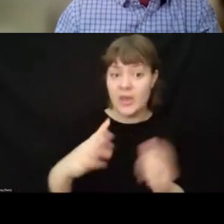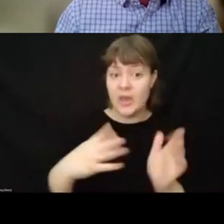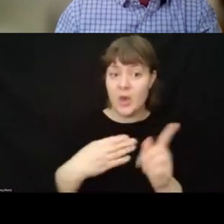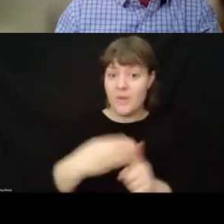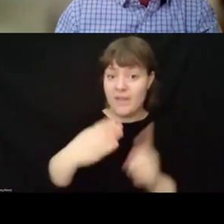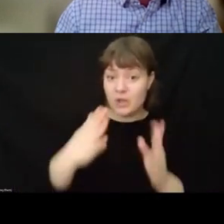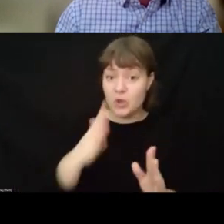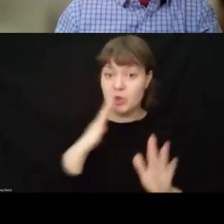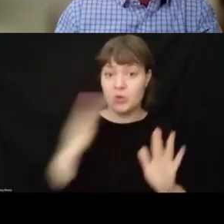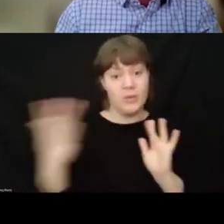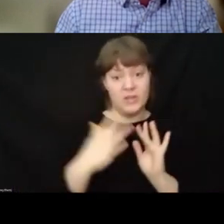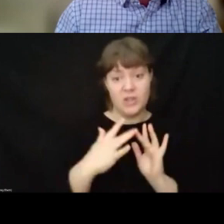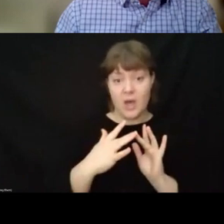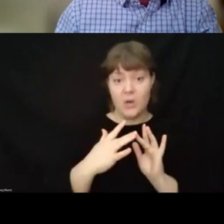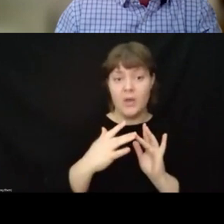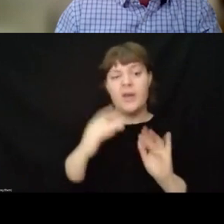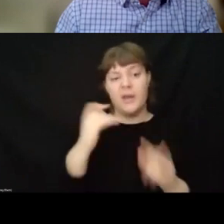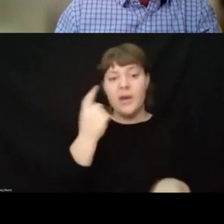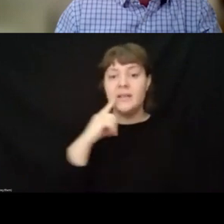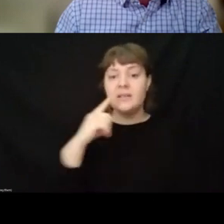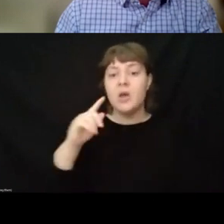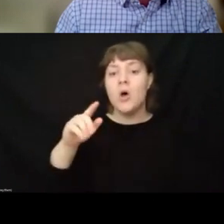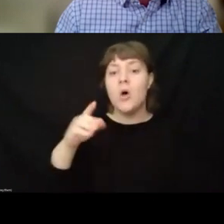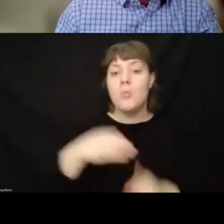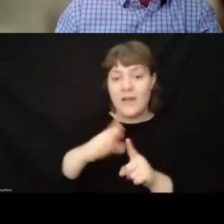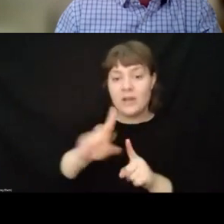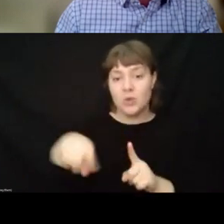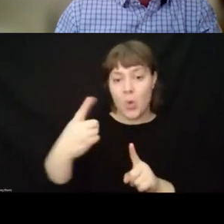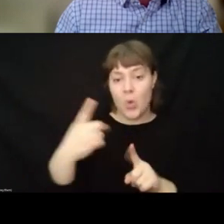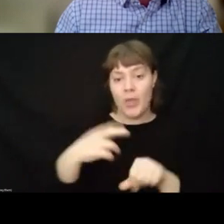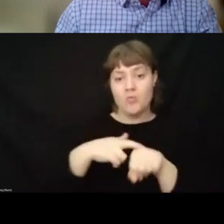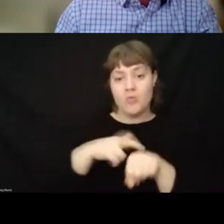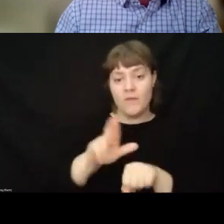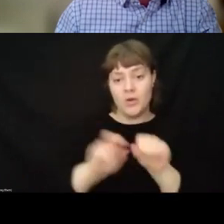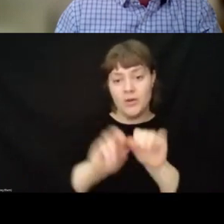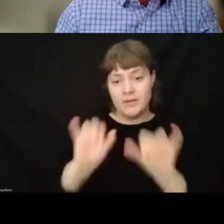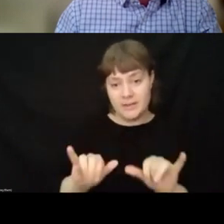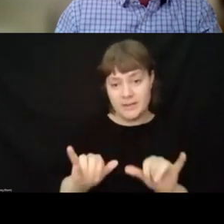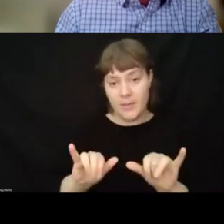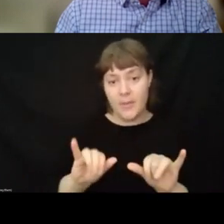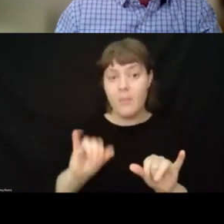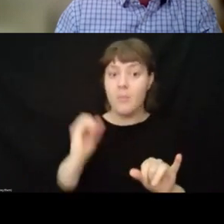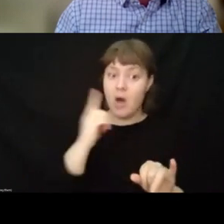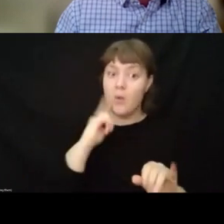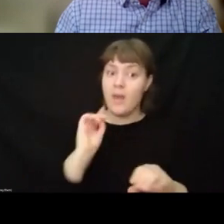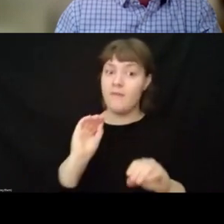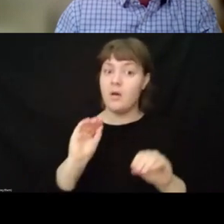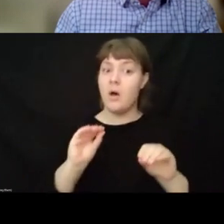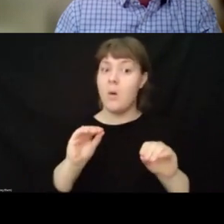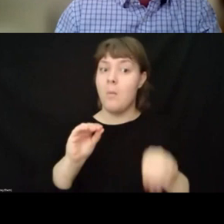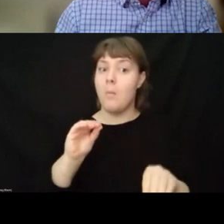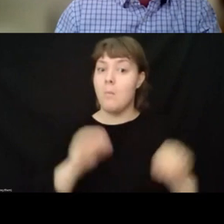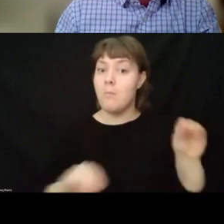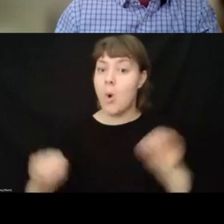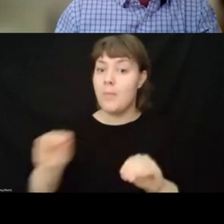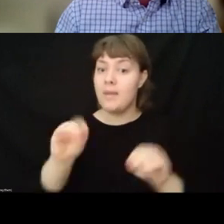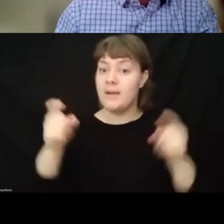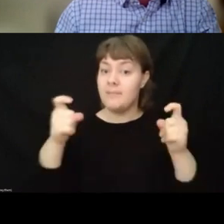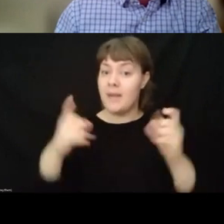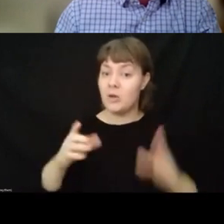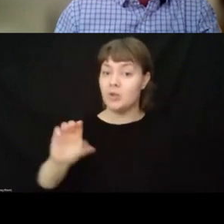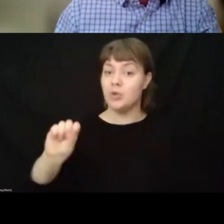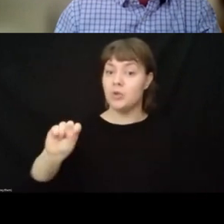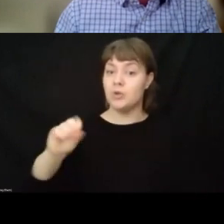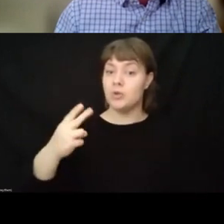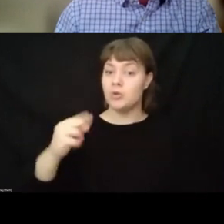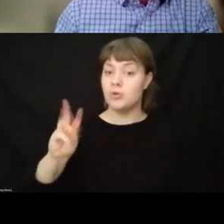a professional only referral system, but we do have our mobility manager, Sean Ryan, here